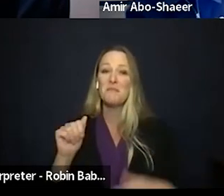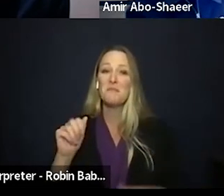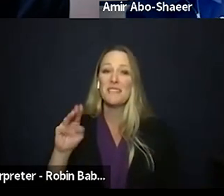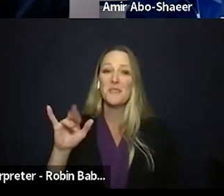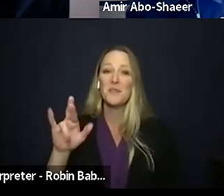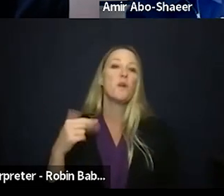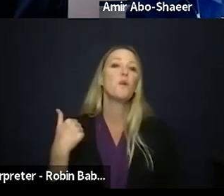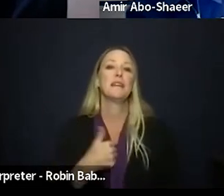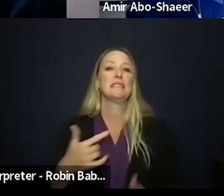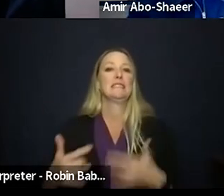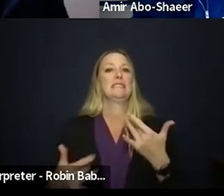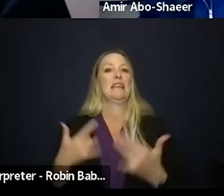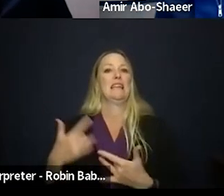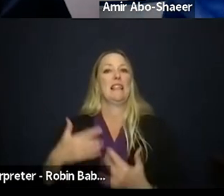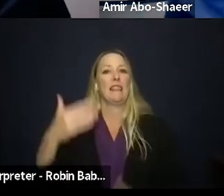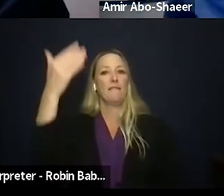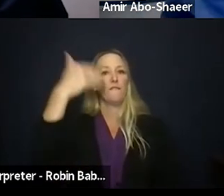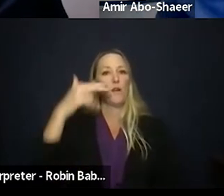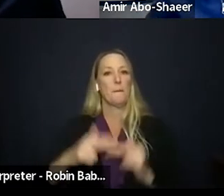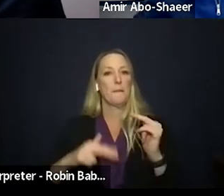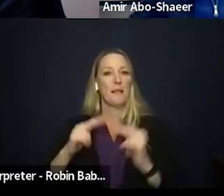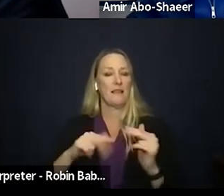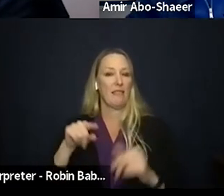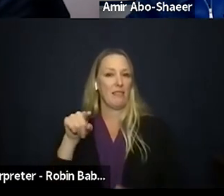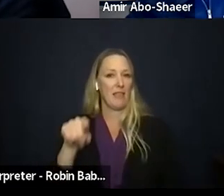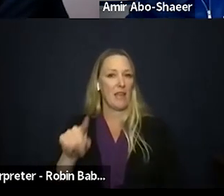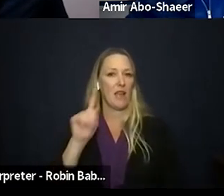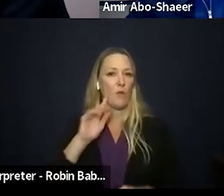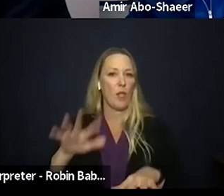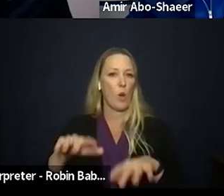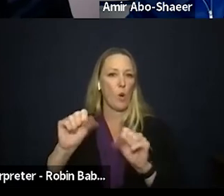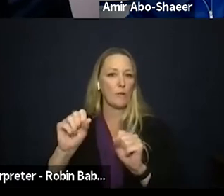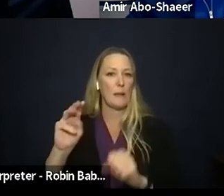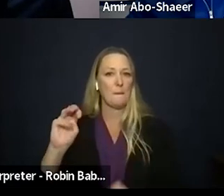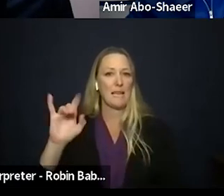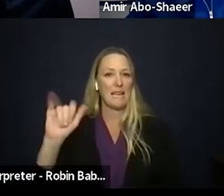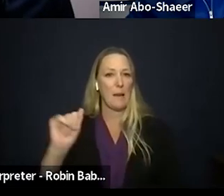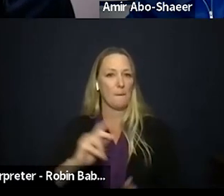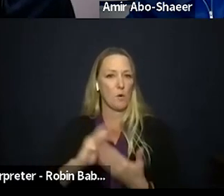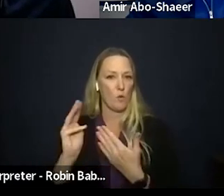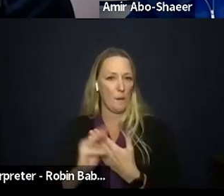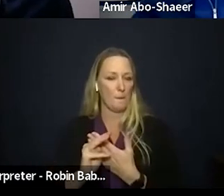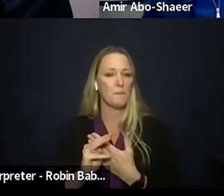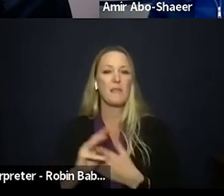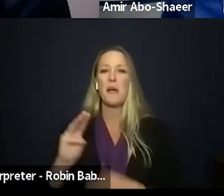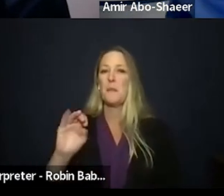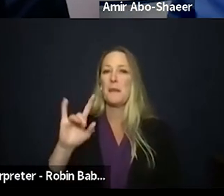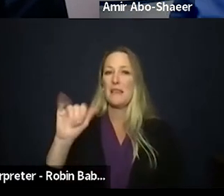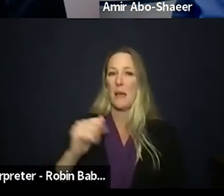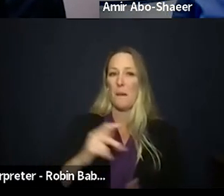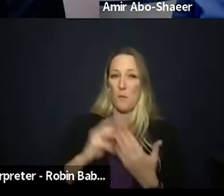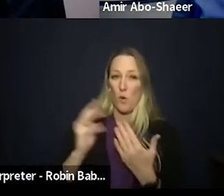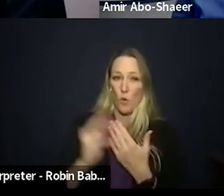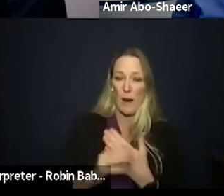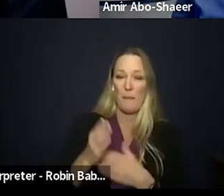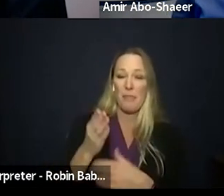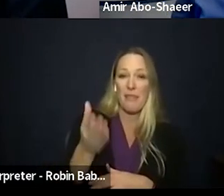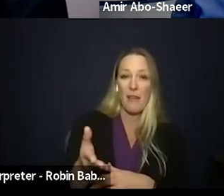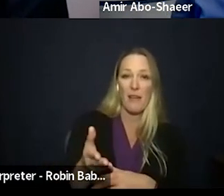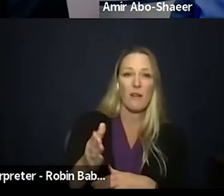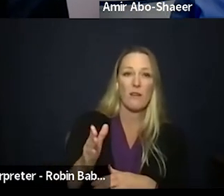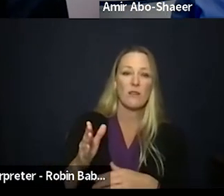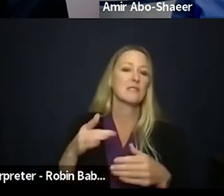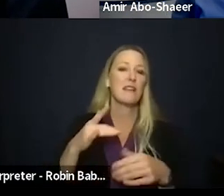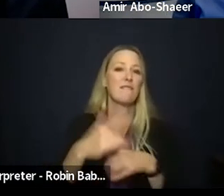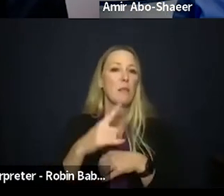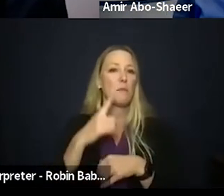excited this front building will be housing the media program and the media program at dp's open to students in all